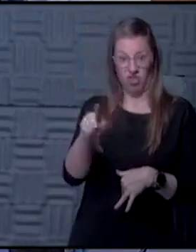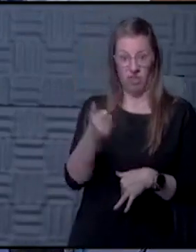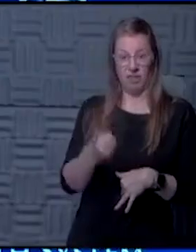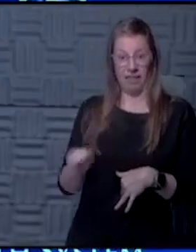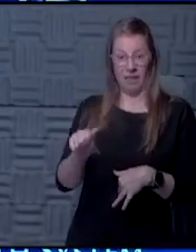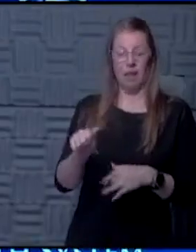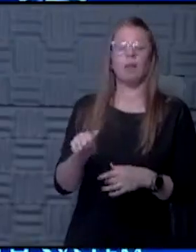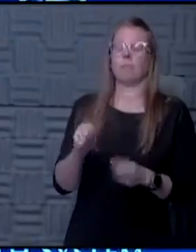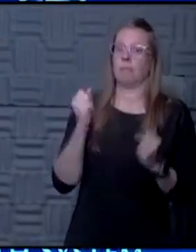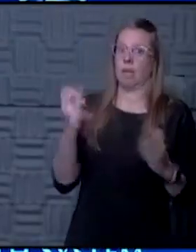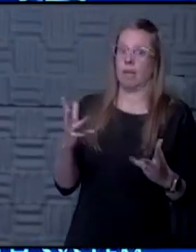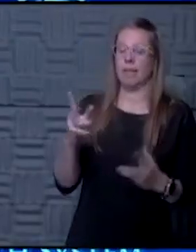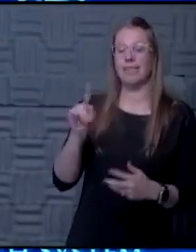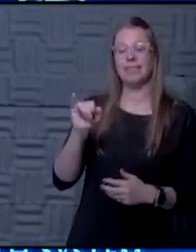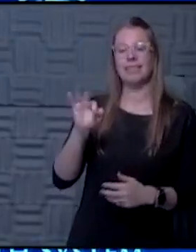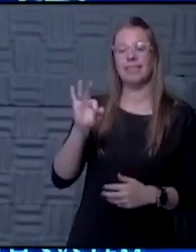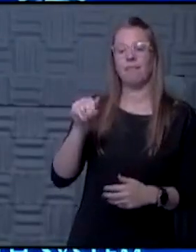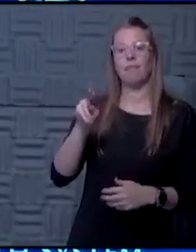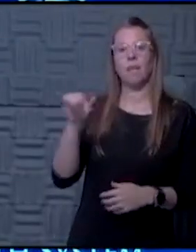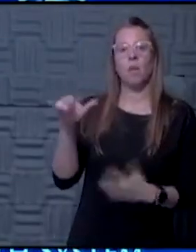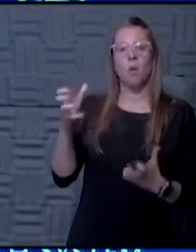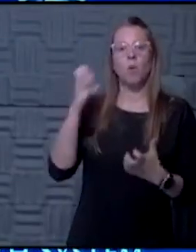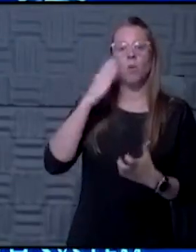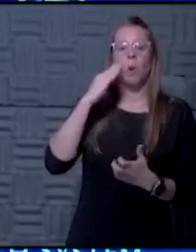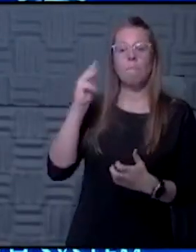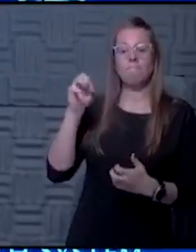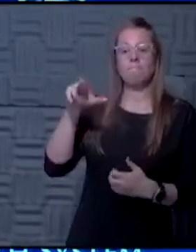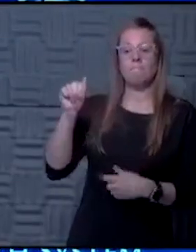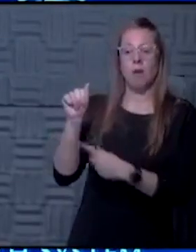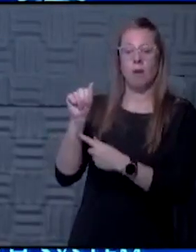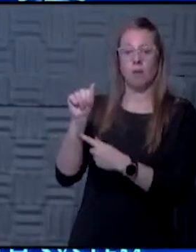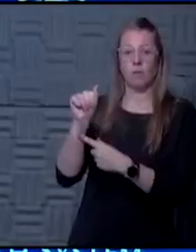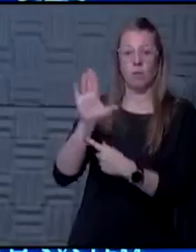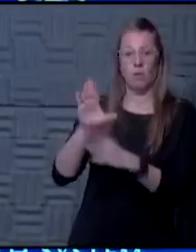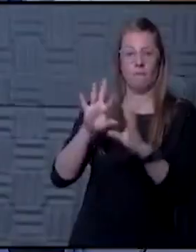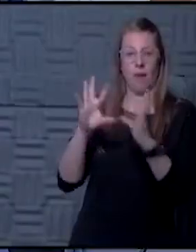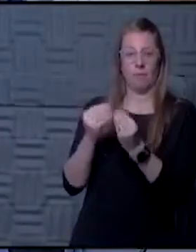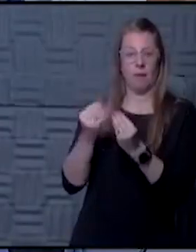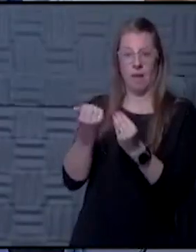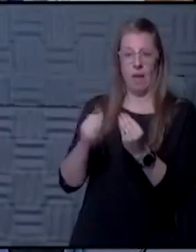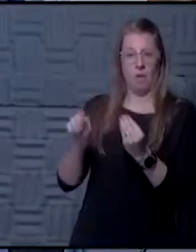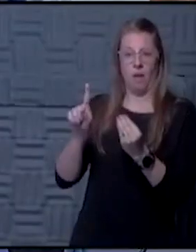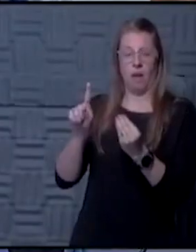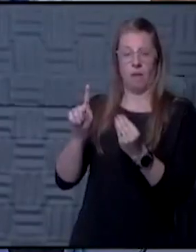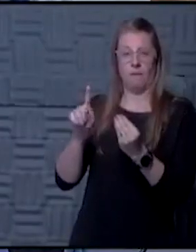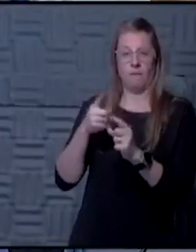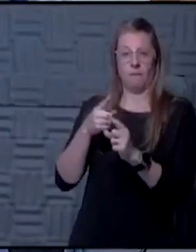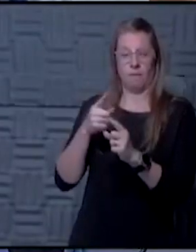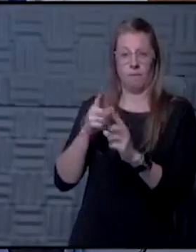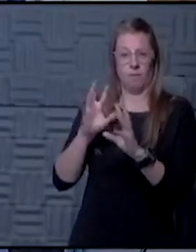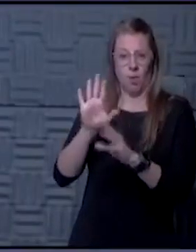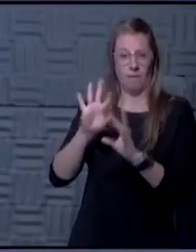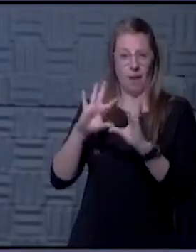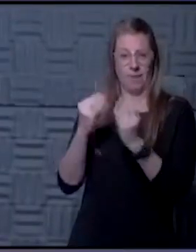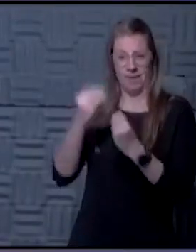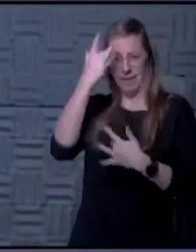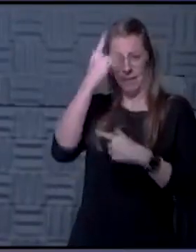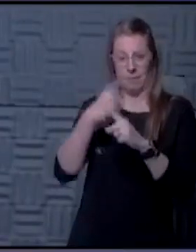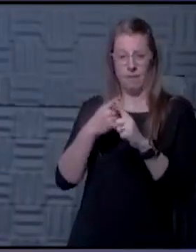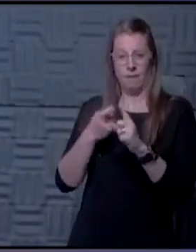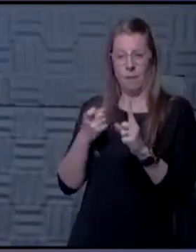questions. Tiffany wants to know, with Mara, did anybody else in your family get sick from you? No. So